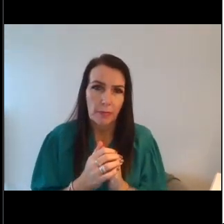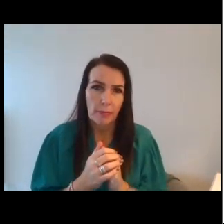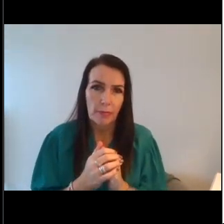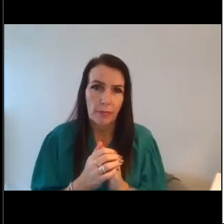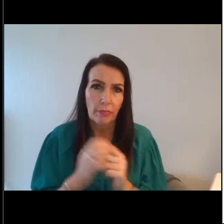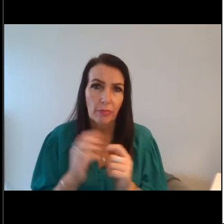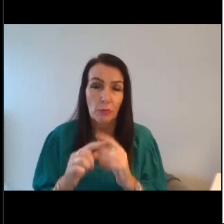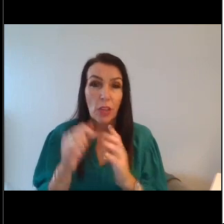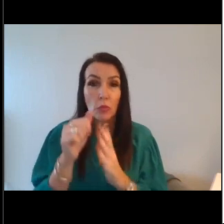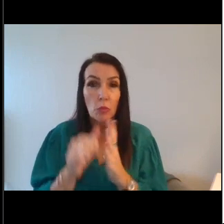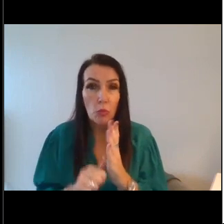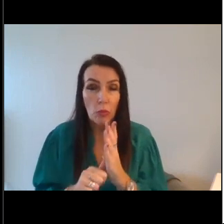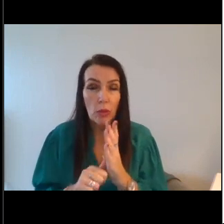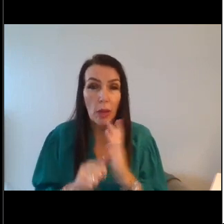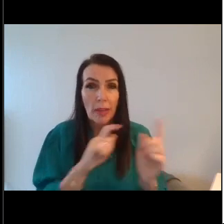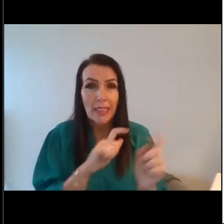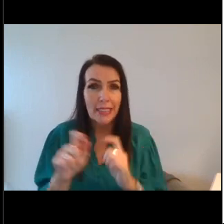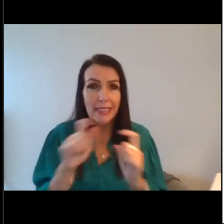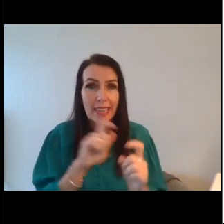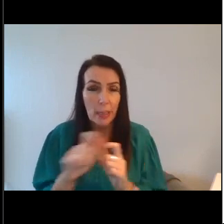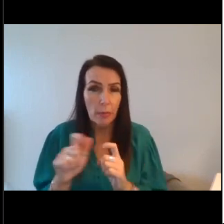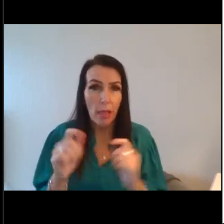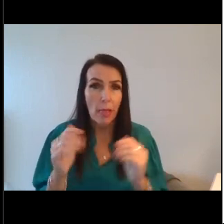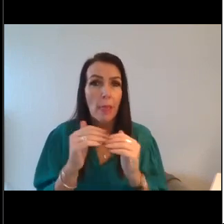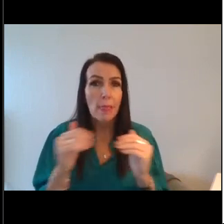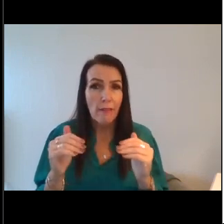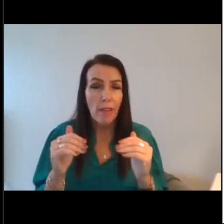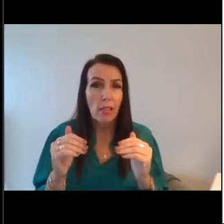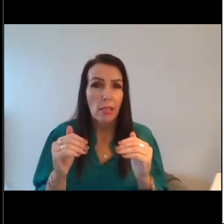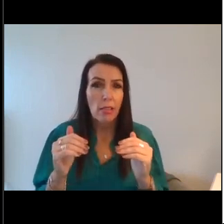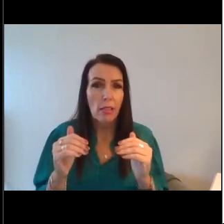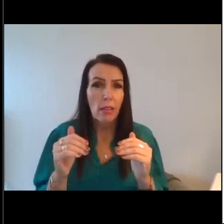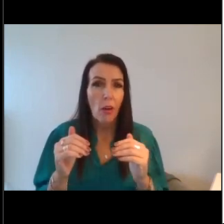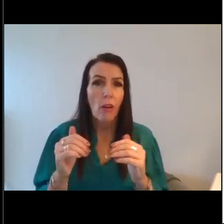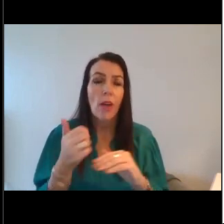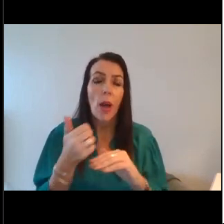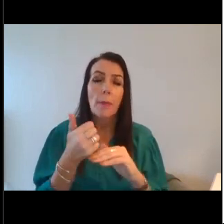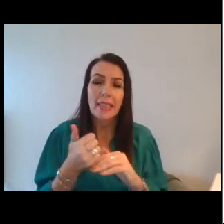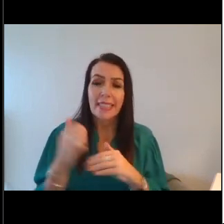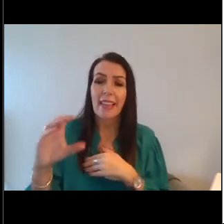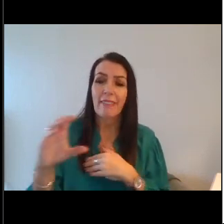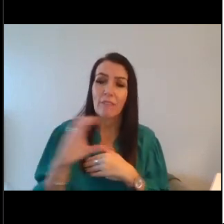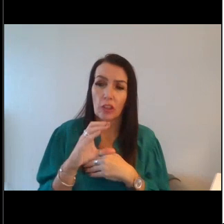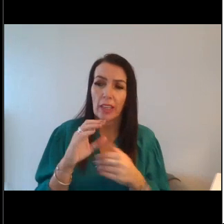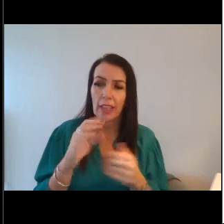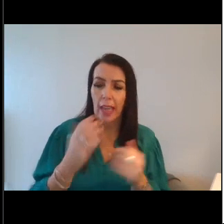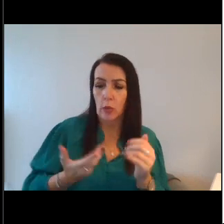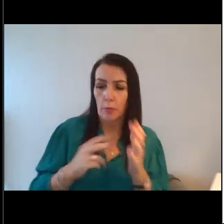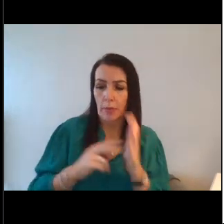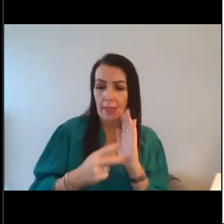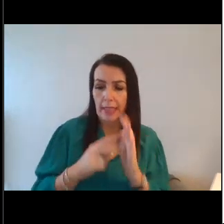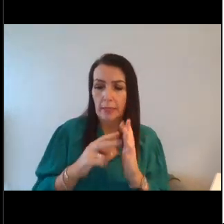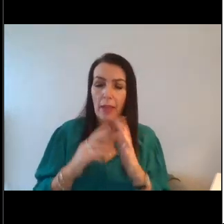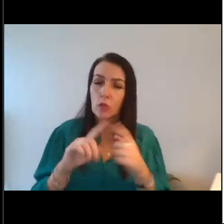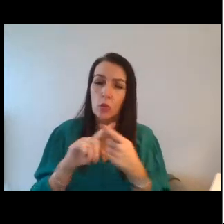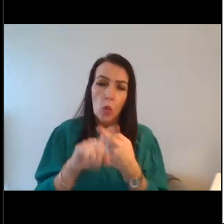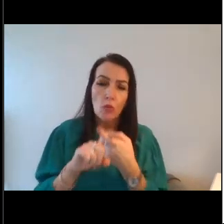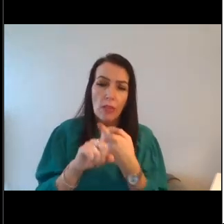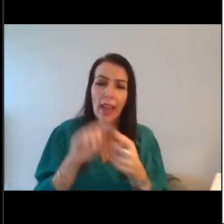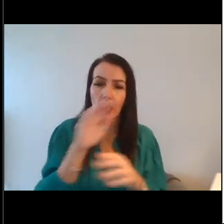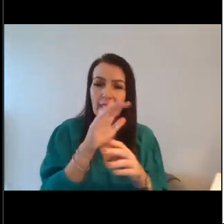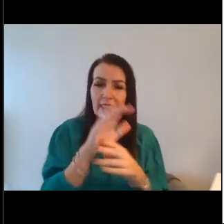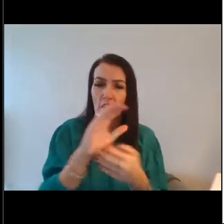in as a sustainable level of baseline funding within the business plan that isn't reliant on external funding,